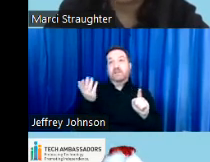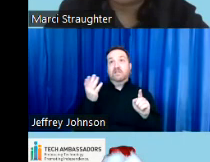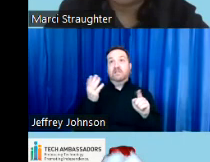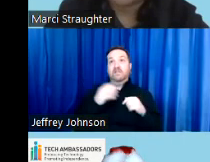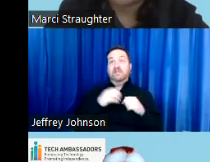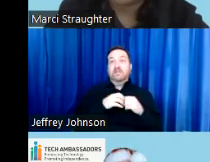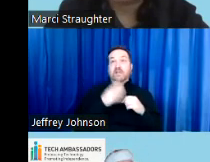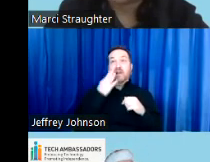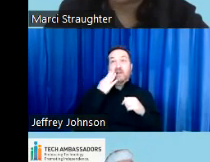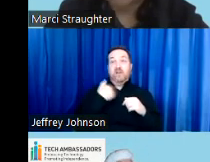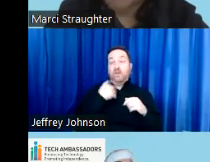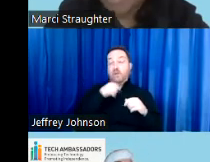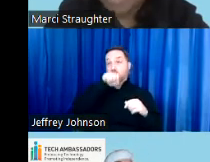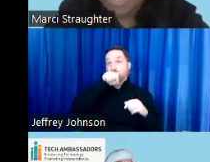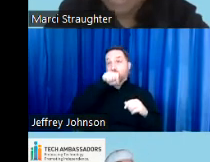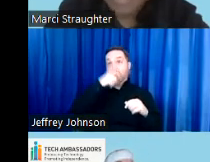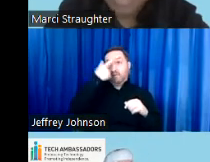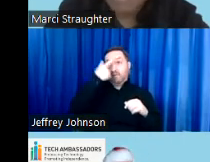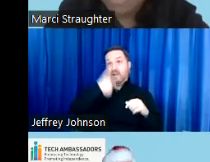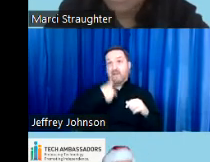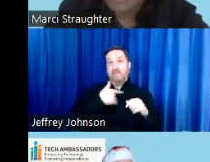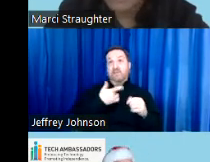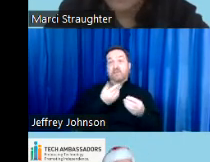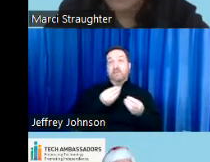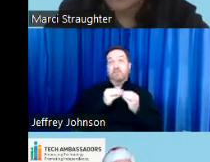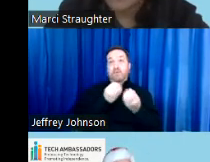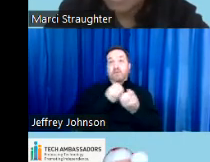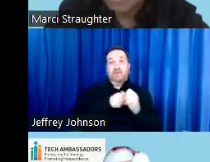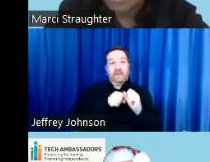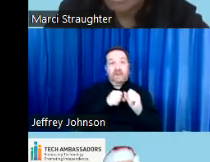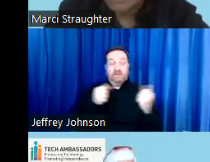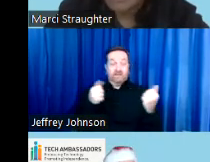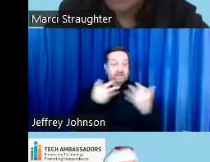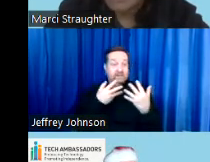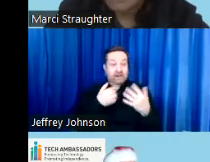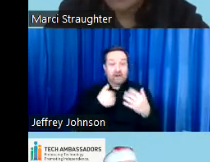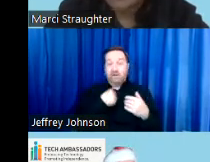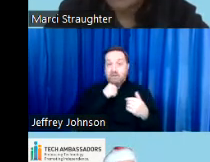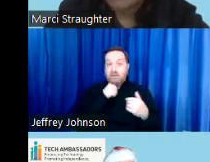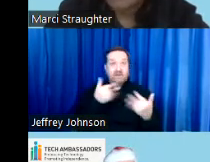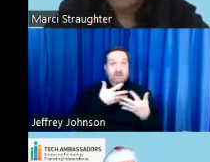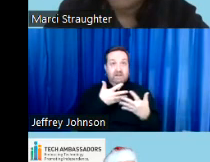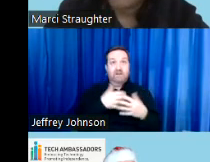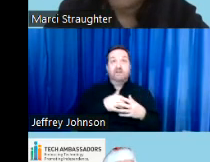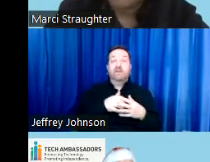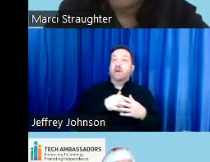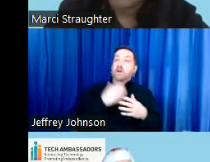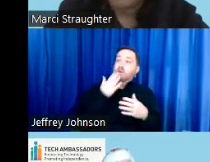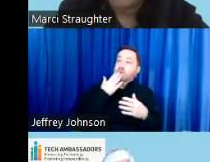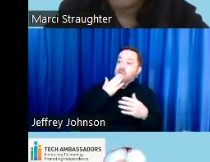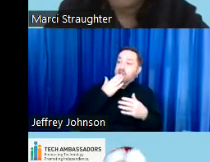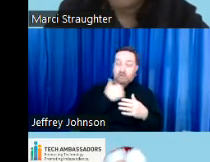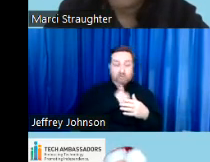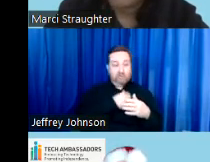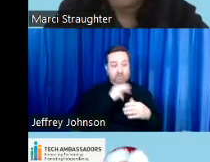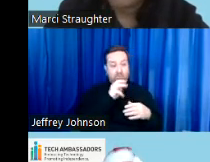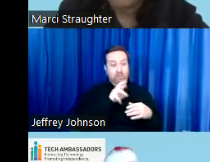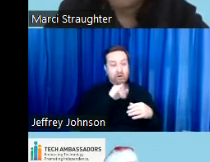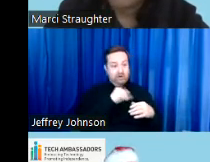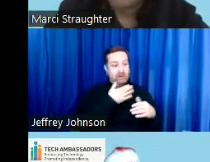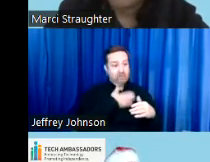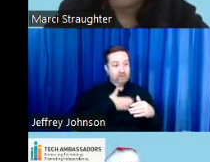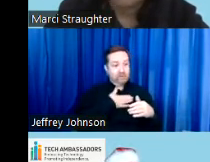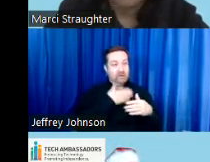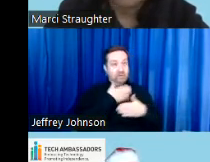I love it because it makes me feel safe and I'm not scared. Good. Well, I appreciate that, Marcy. couple of quick things to point